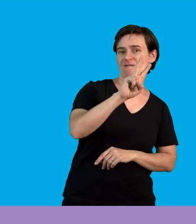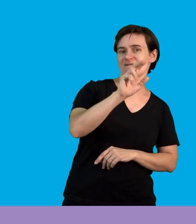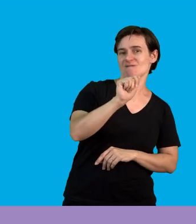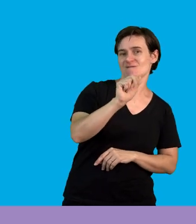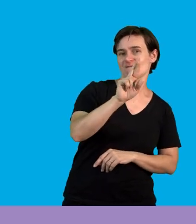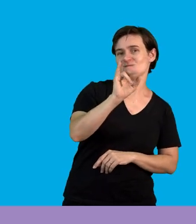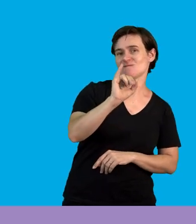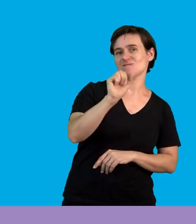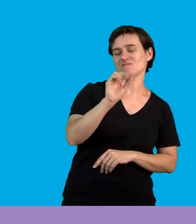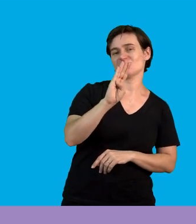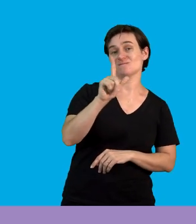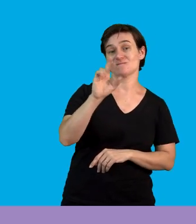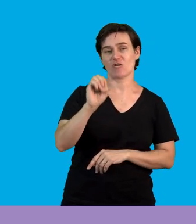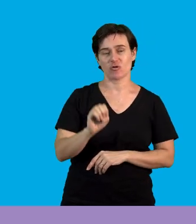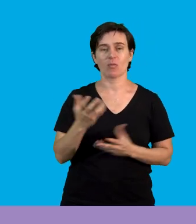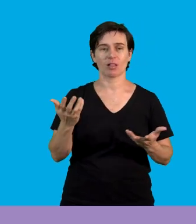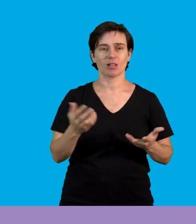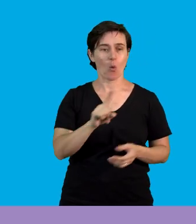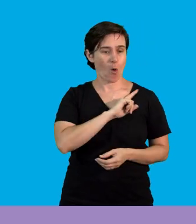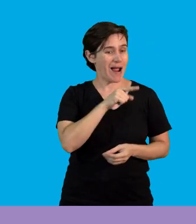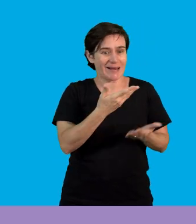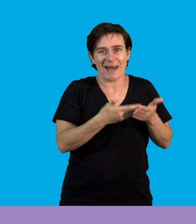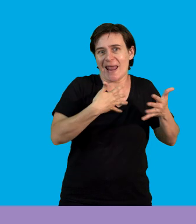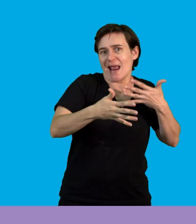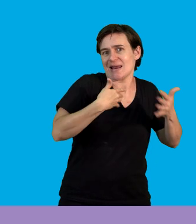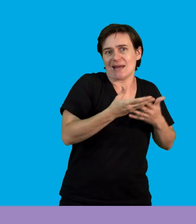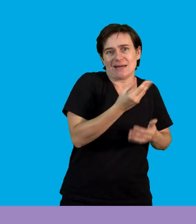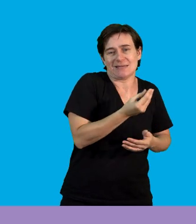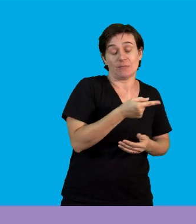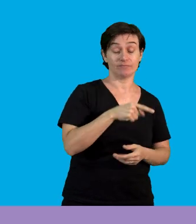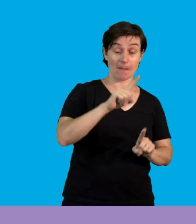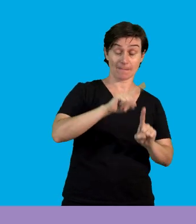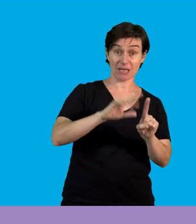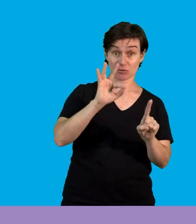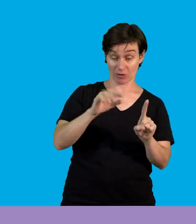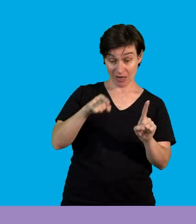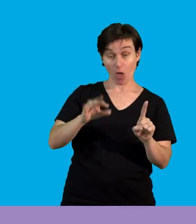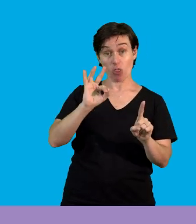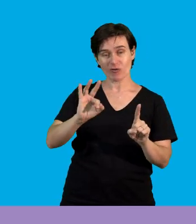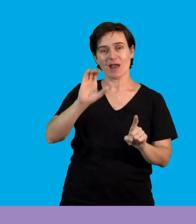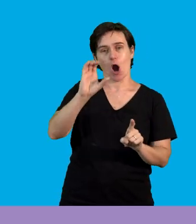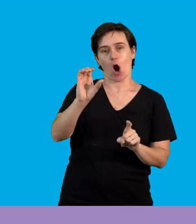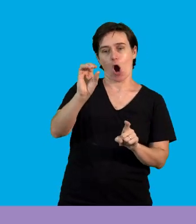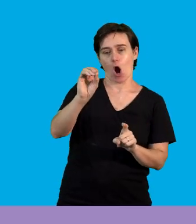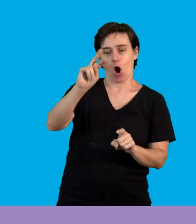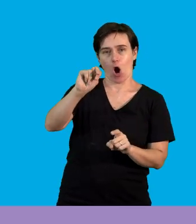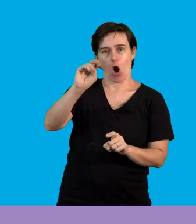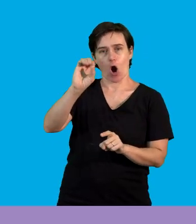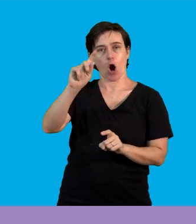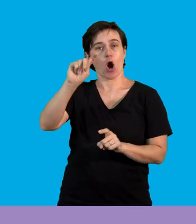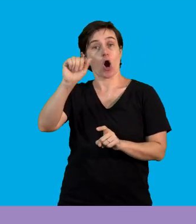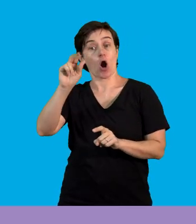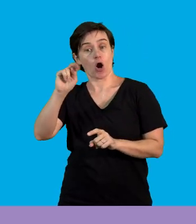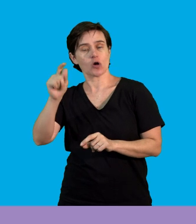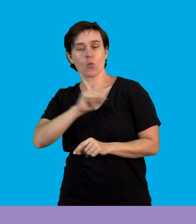and 3 is the constant. X is a variable because it can be represented by any number, and yet 3 is